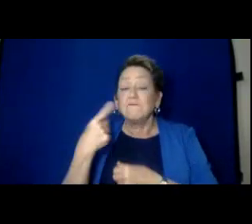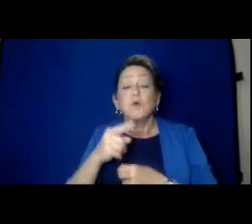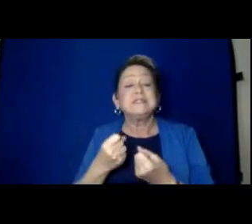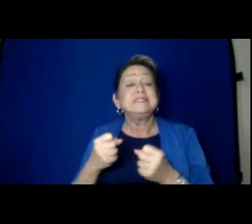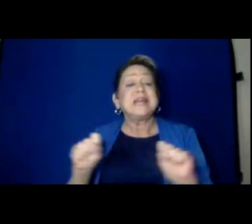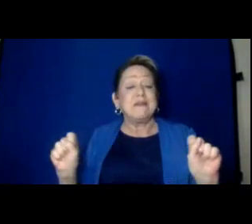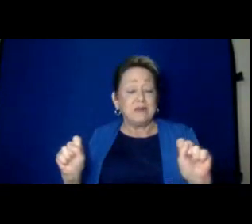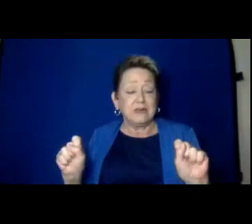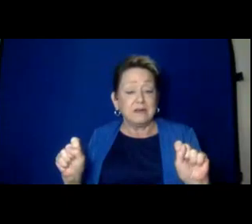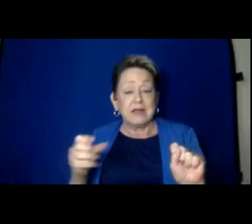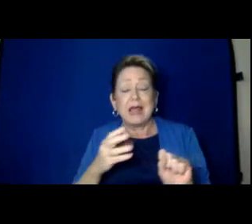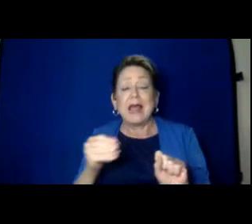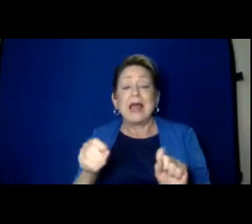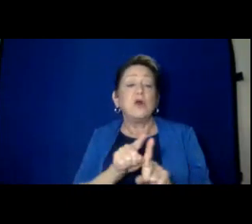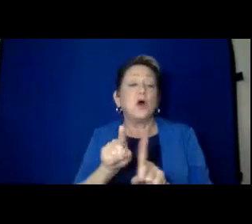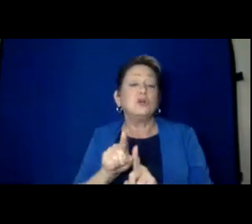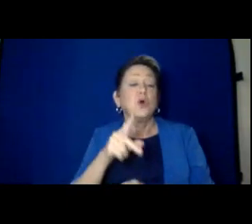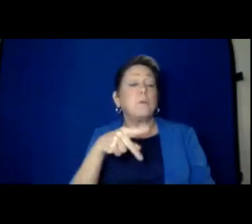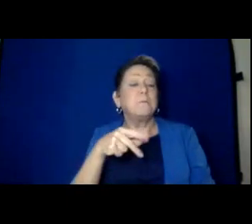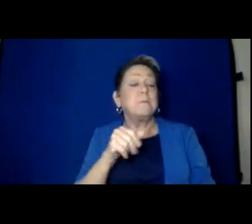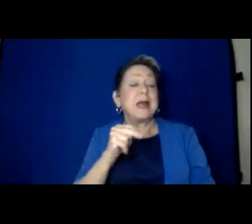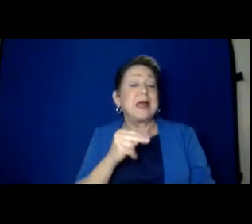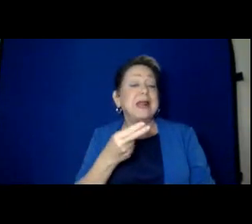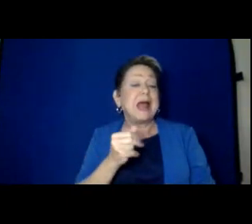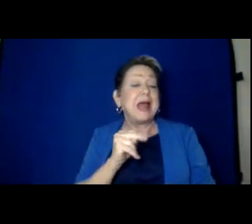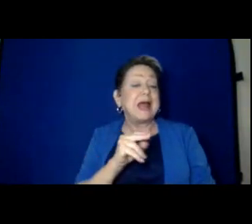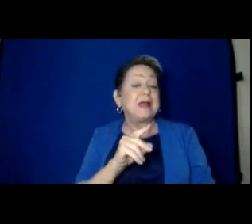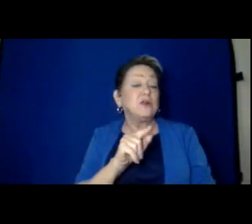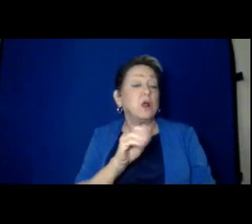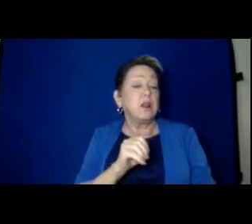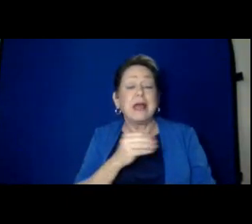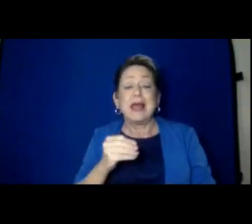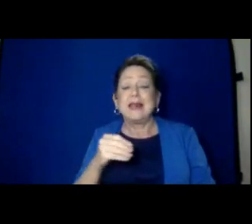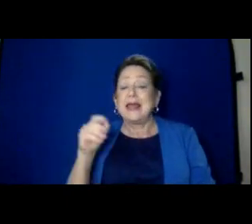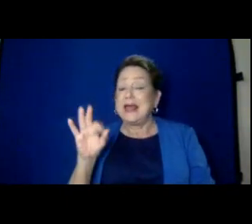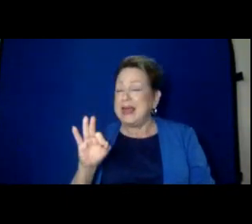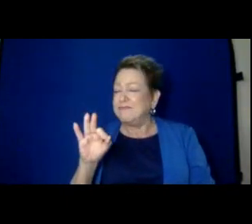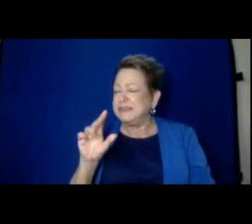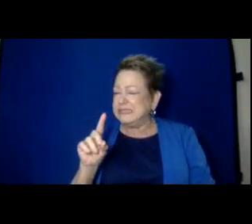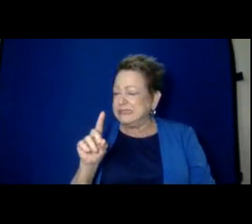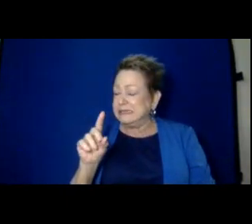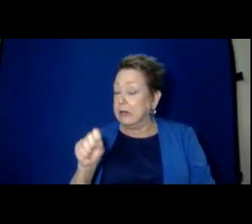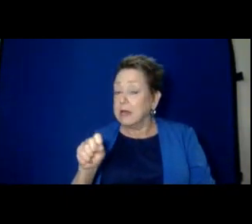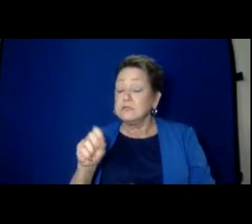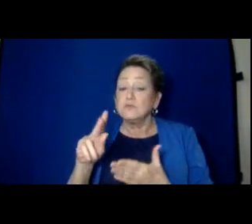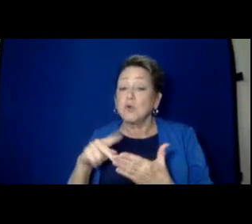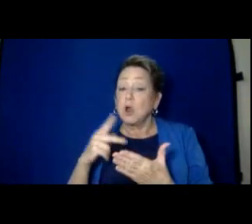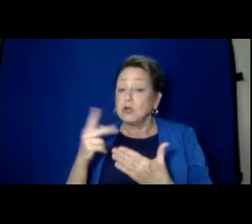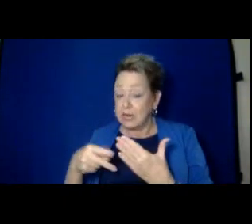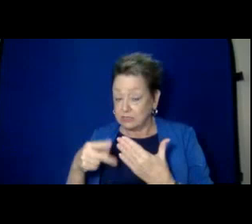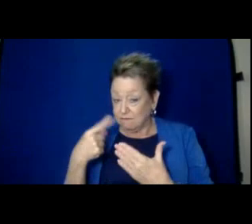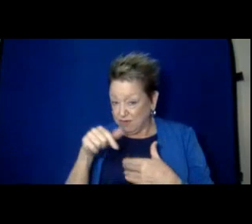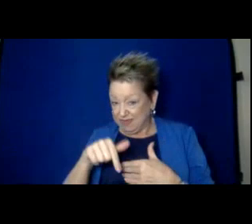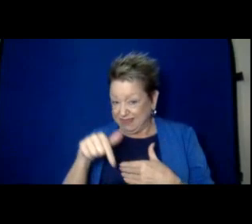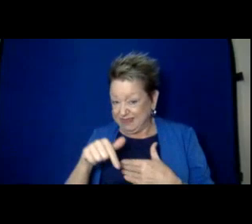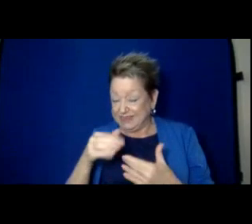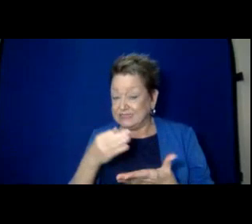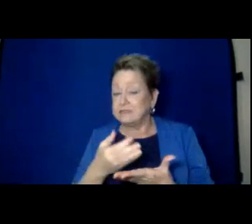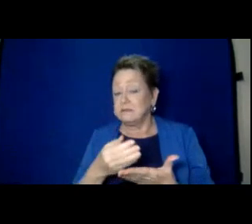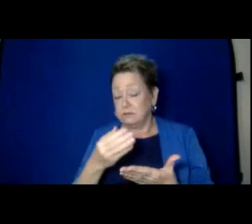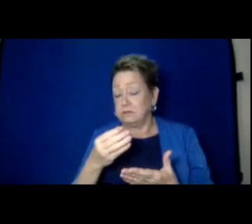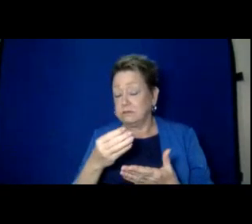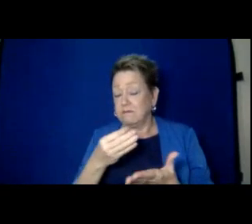in addition to the Panhandle and AFCS projects that Dominica mentioned, to carry us through this fiscal year. Basically,